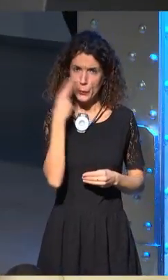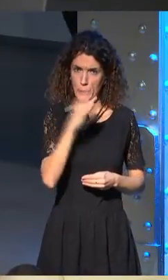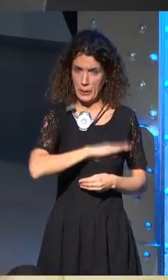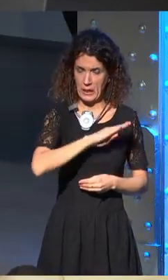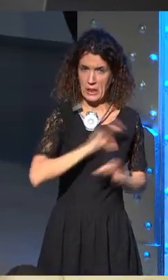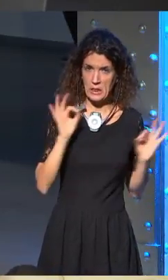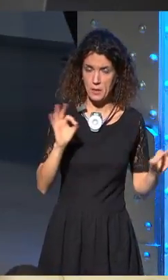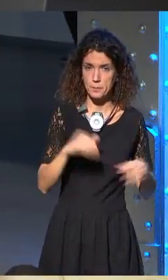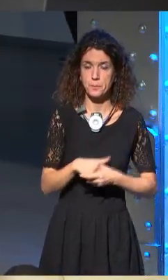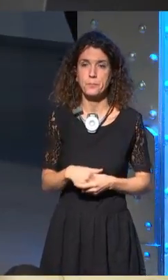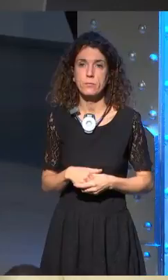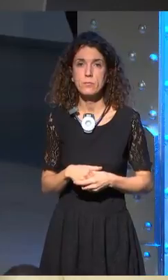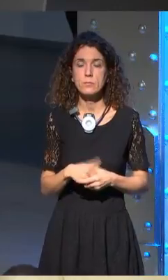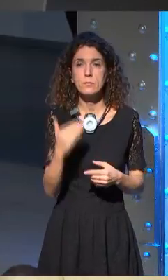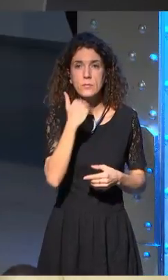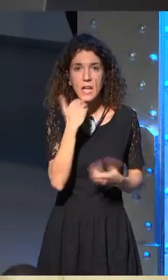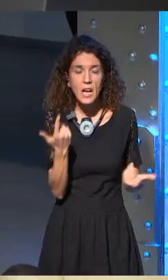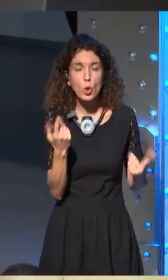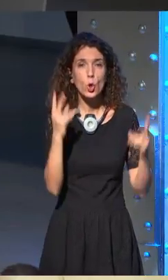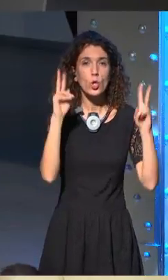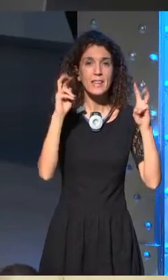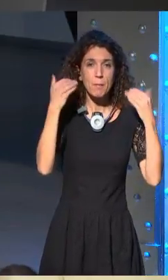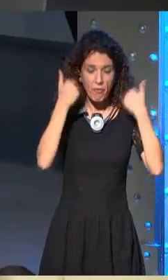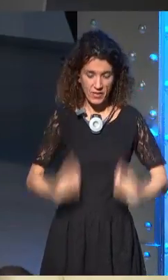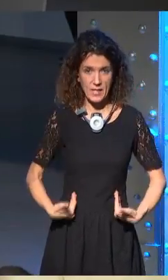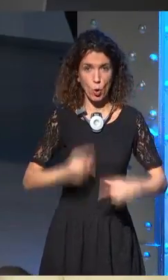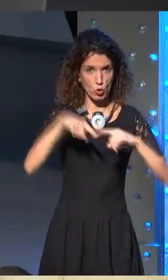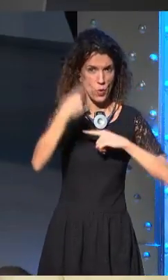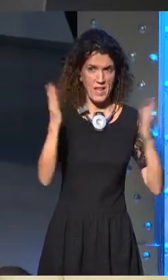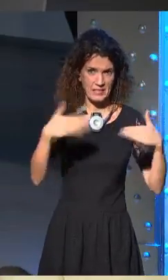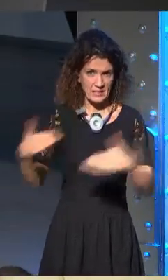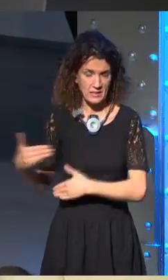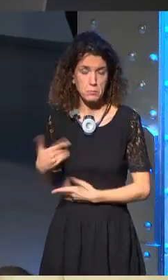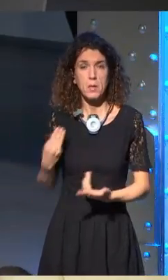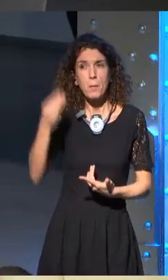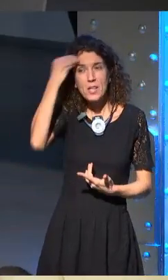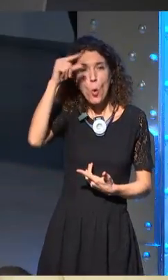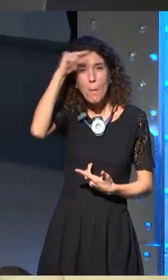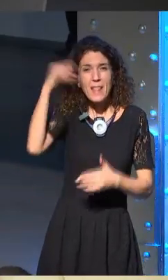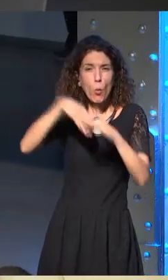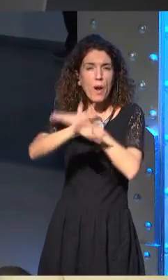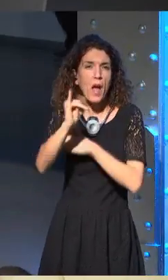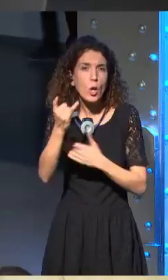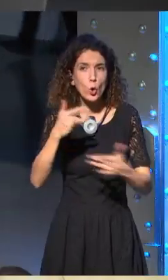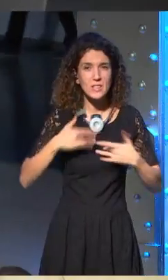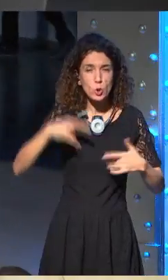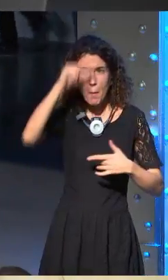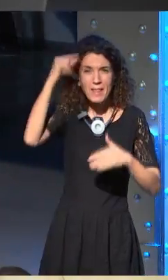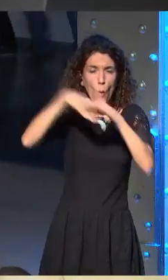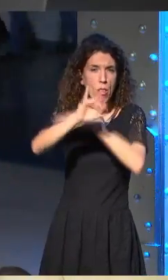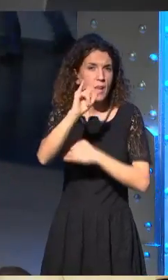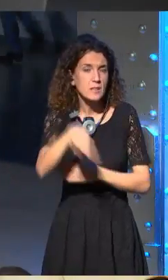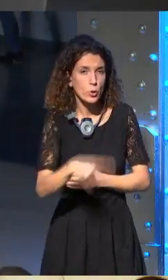No queda ningún efecto. So there are no symptoms or physical effects. But how